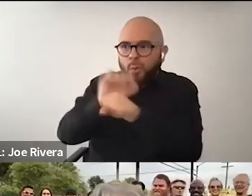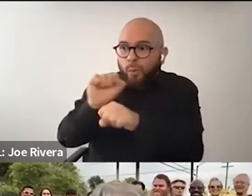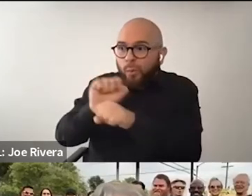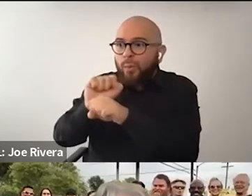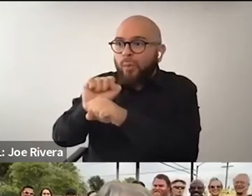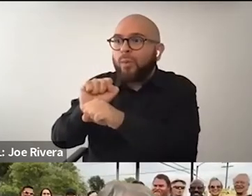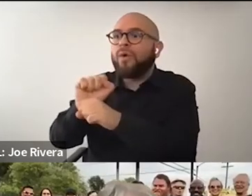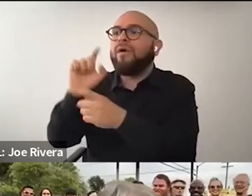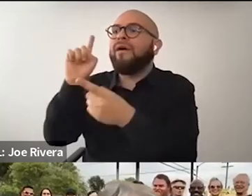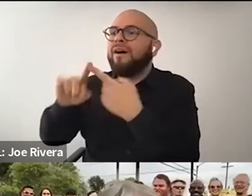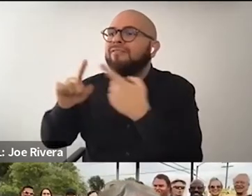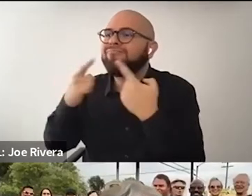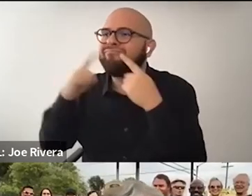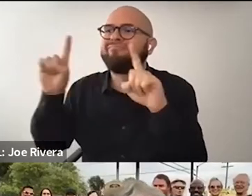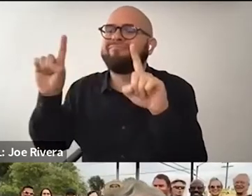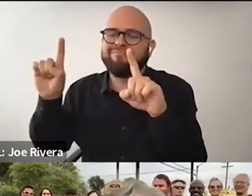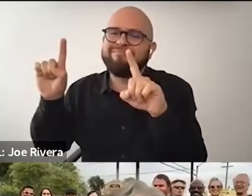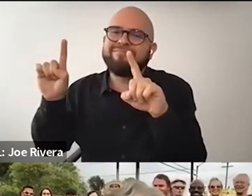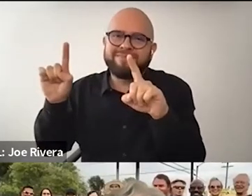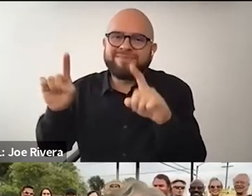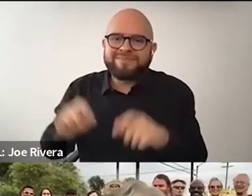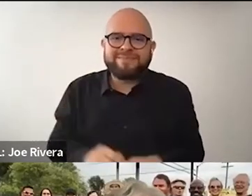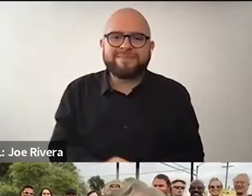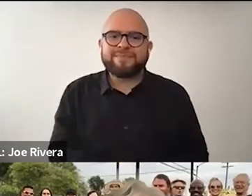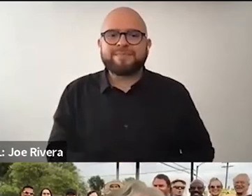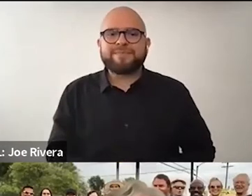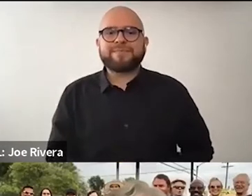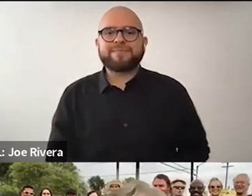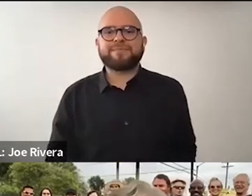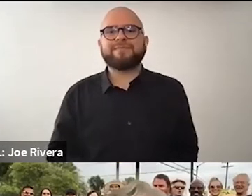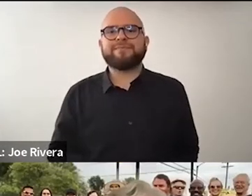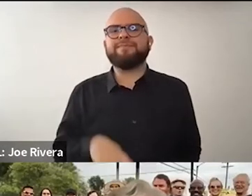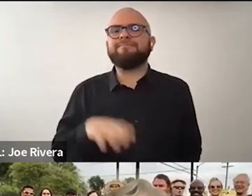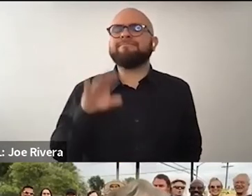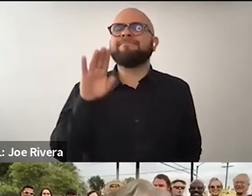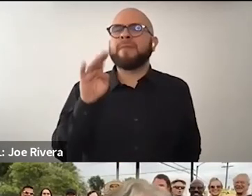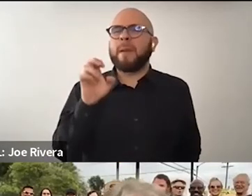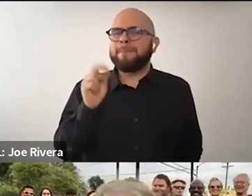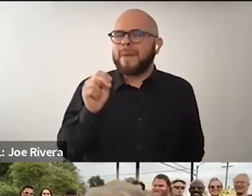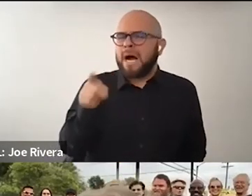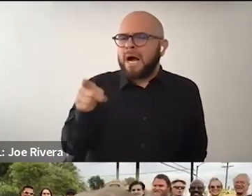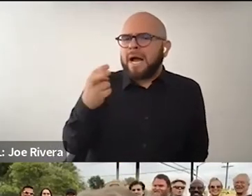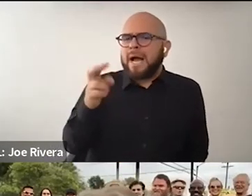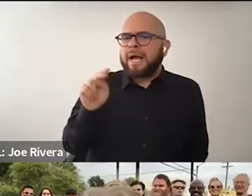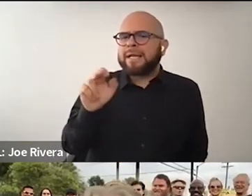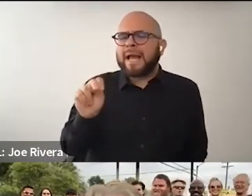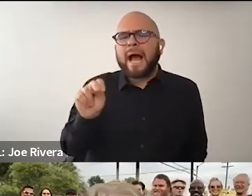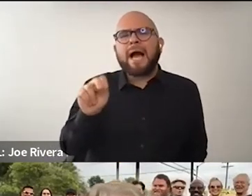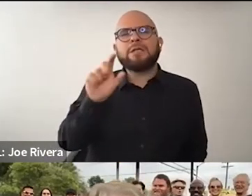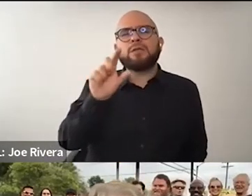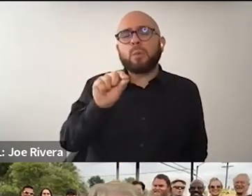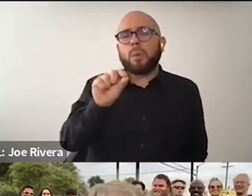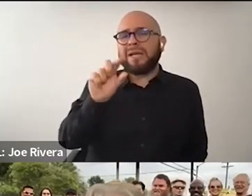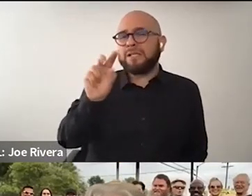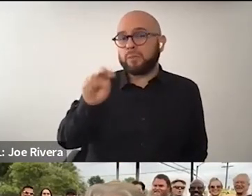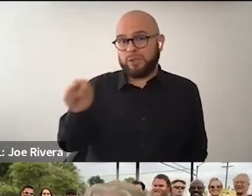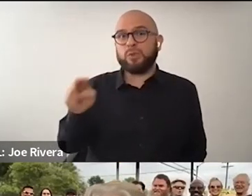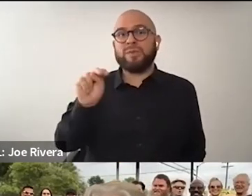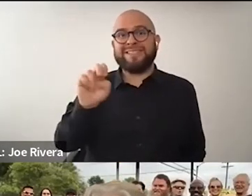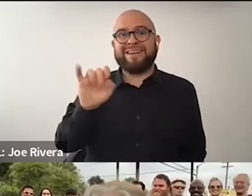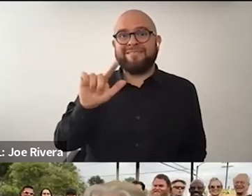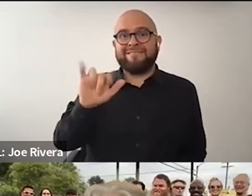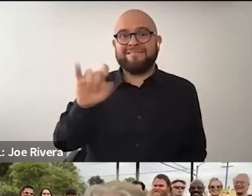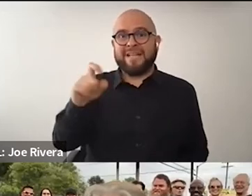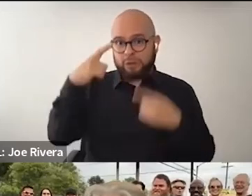gains made for voiceover artists in the 2022 Netflix agreement, particularly for the Spanish language dubbing community, where